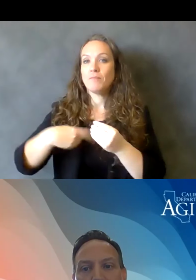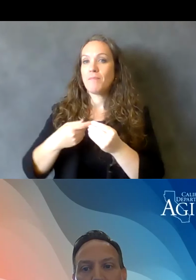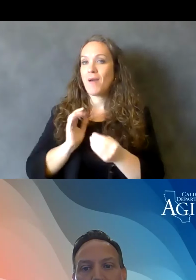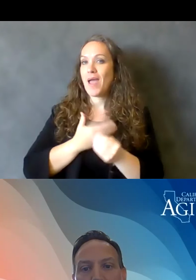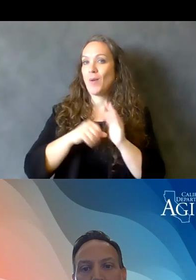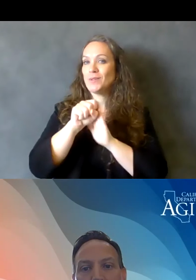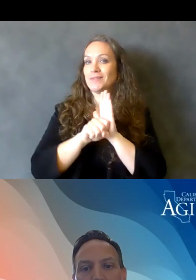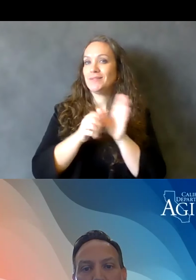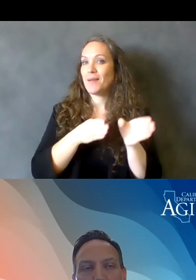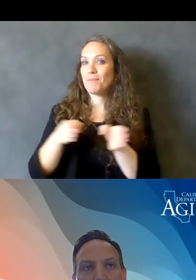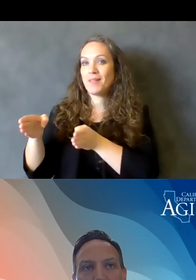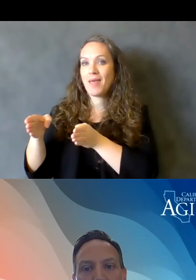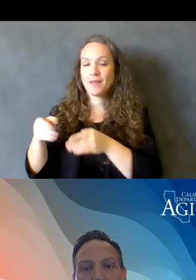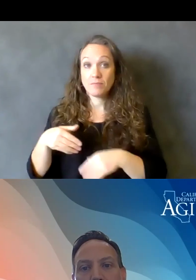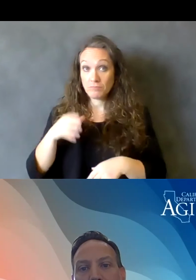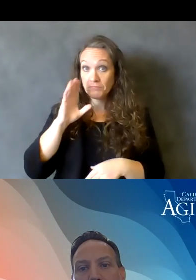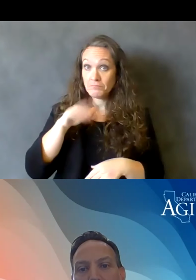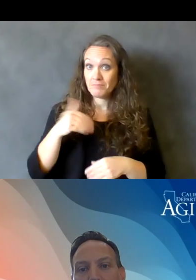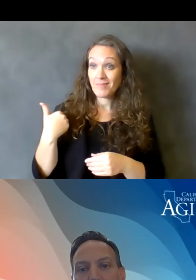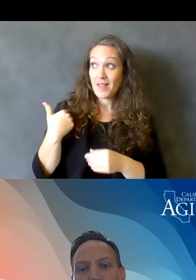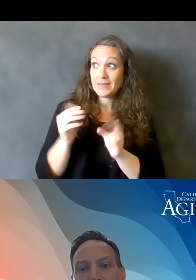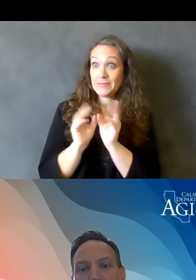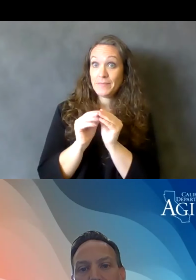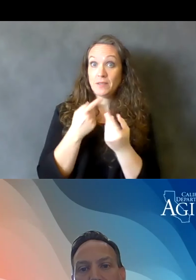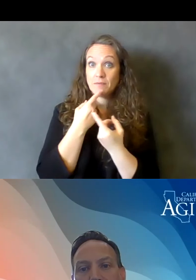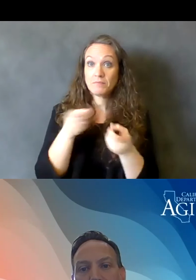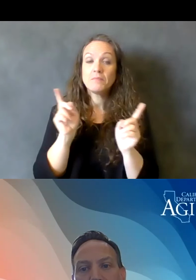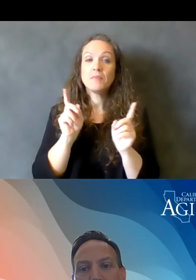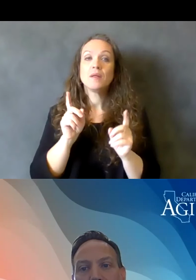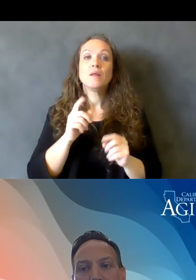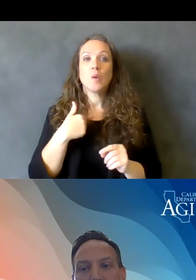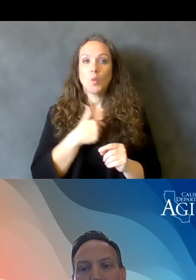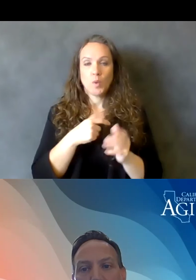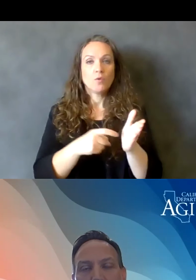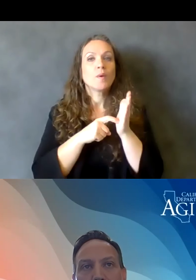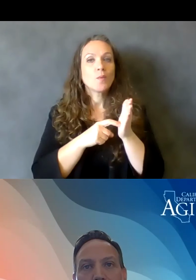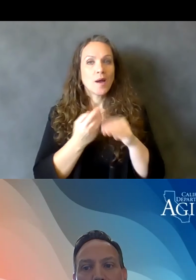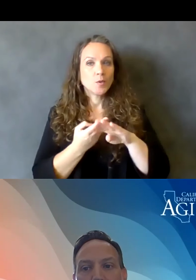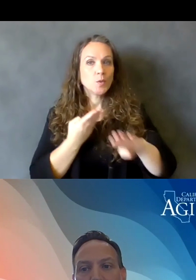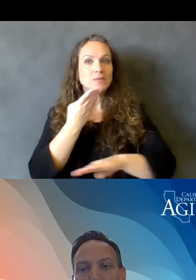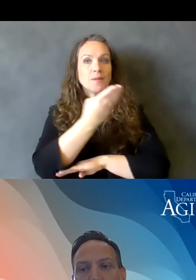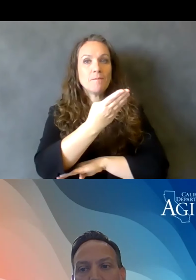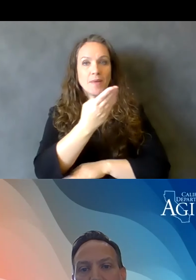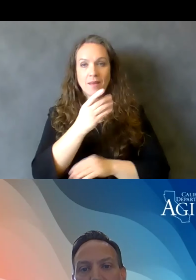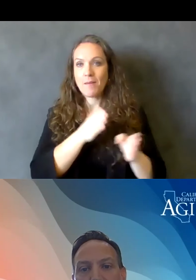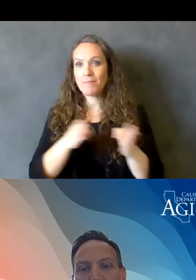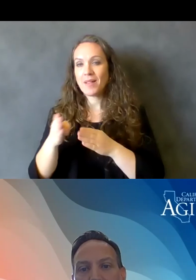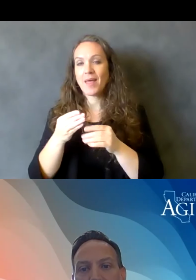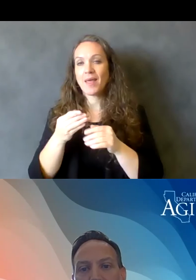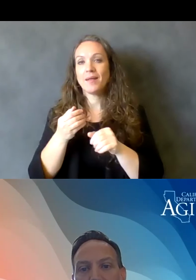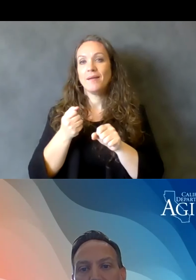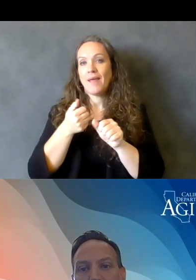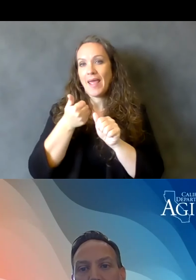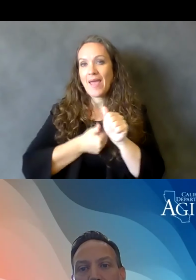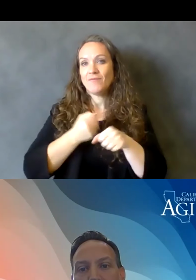our last meeting, California is required to submit an Older Americans Act state plan once every 4 years to our federal administration for